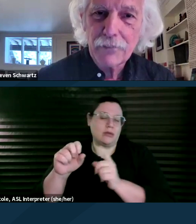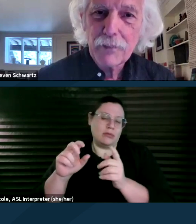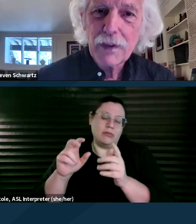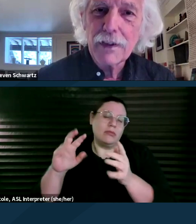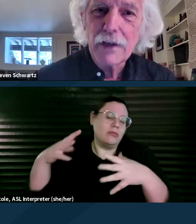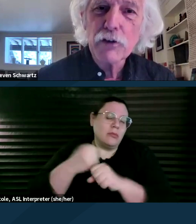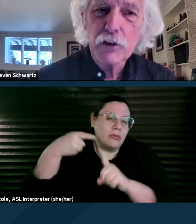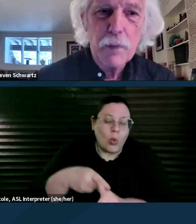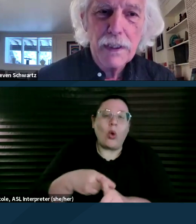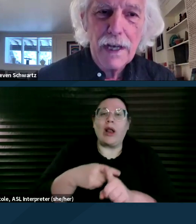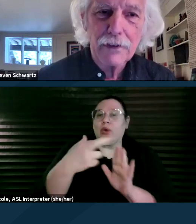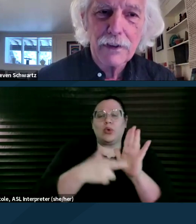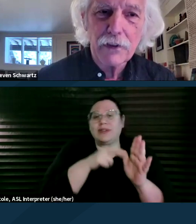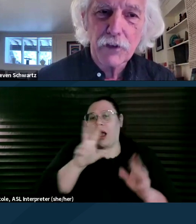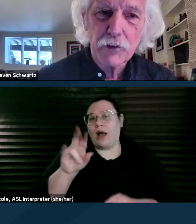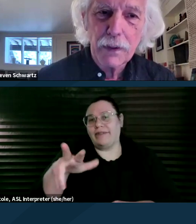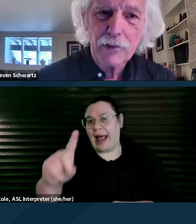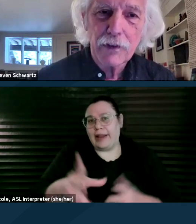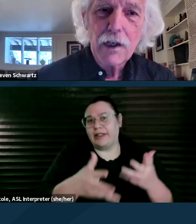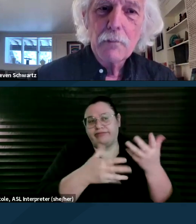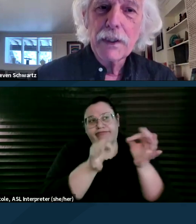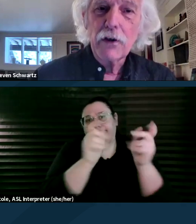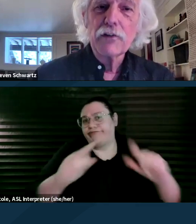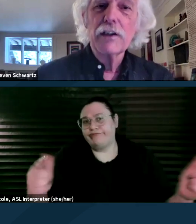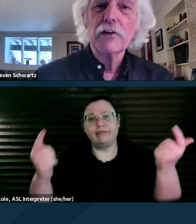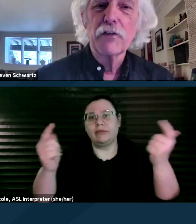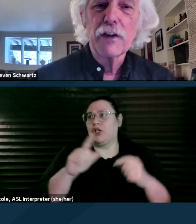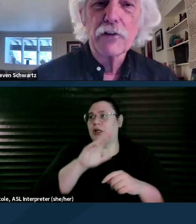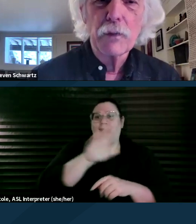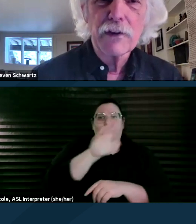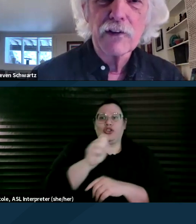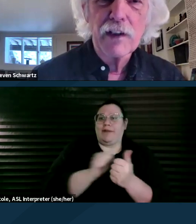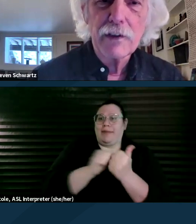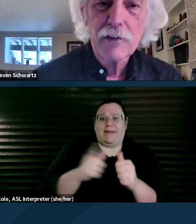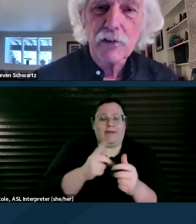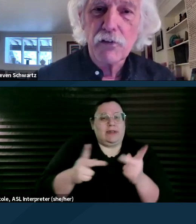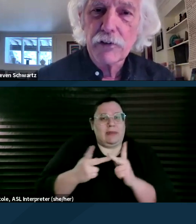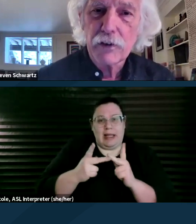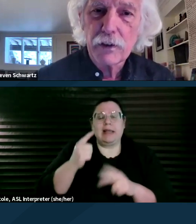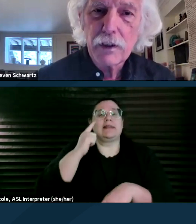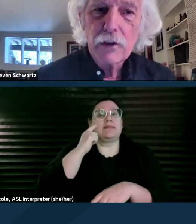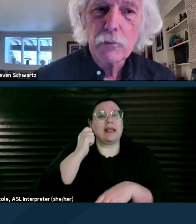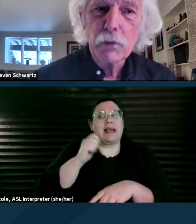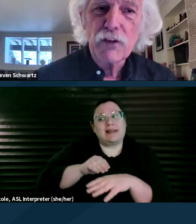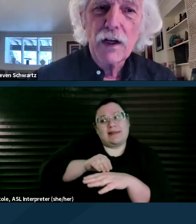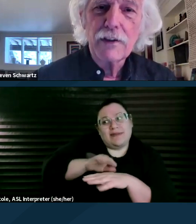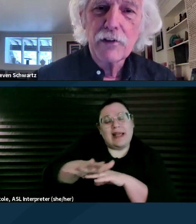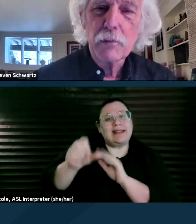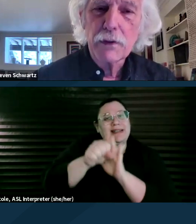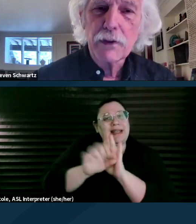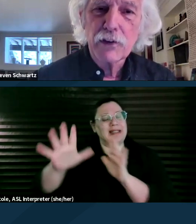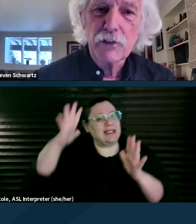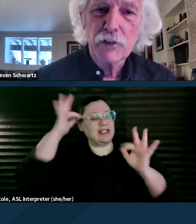invalid. It never should have been enacted in the first place because it interferes with the state's discretion to